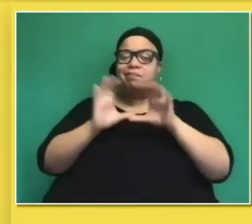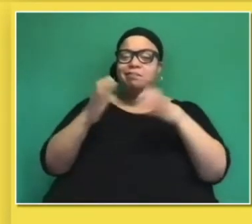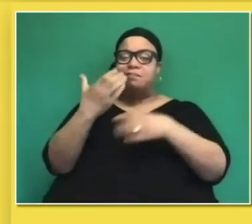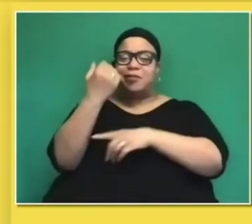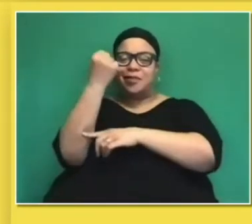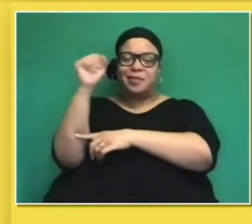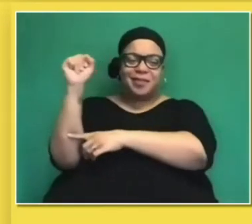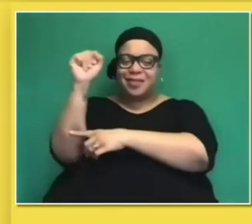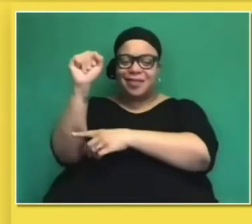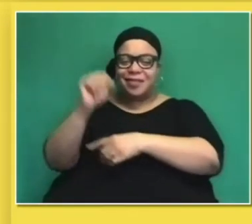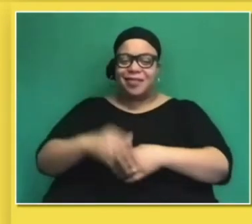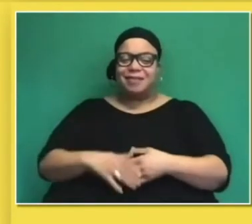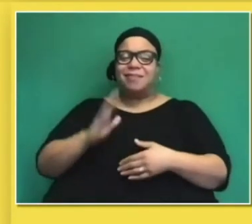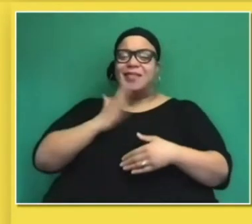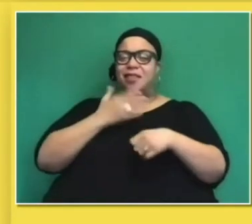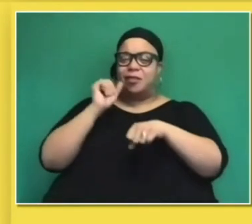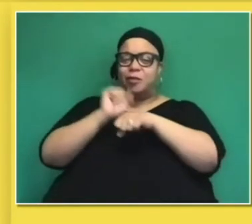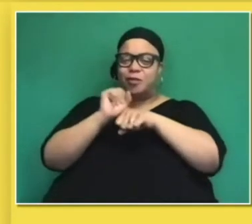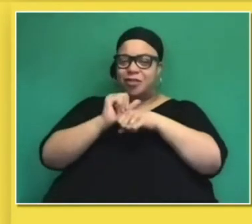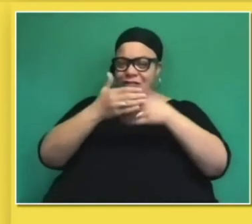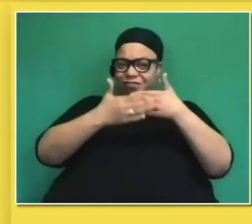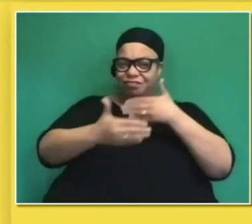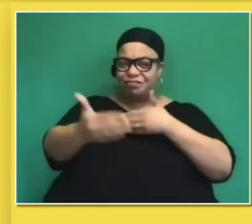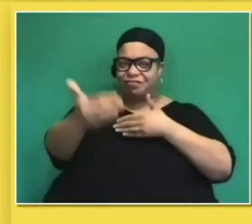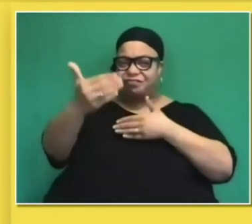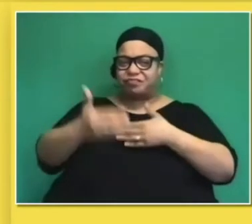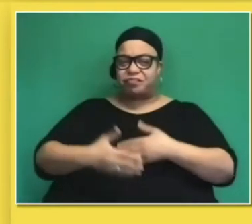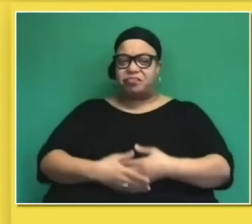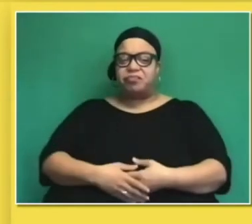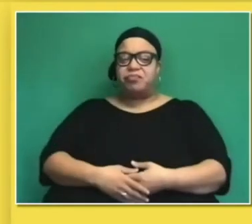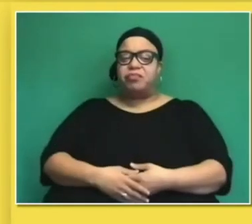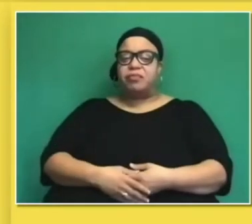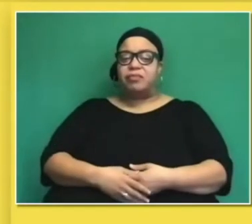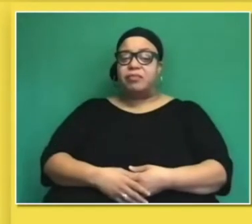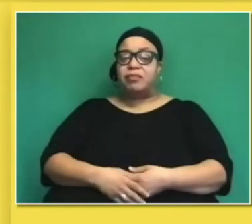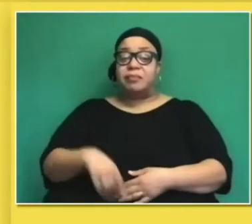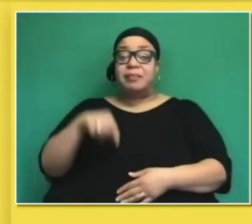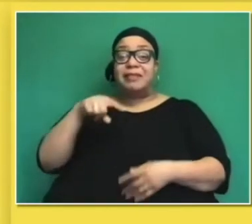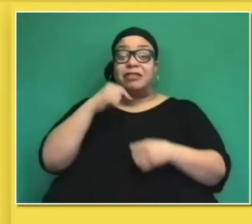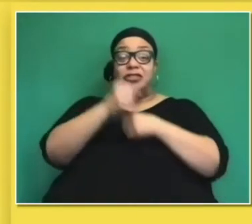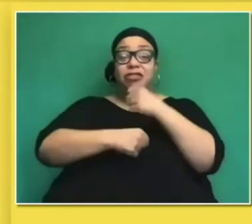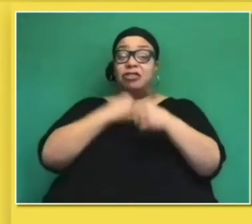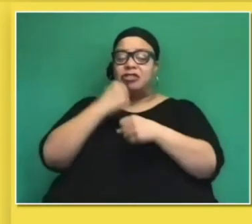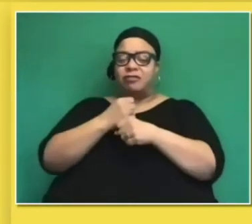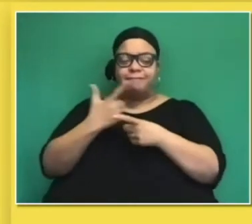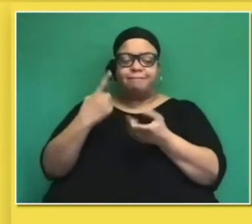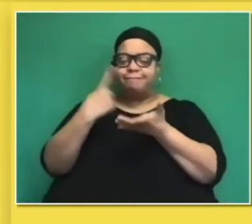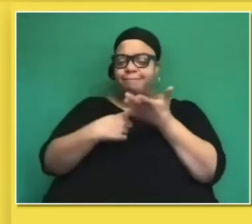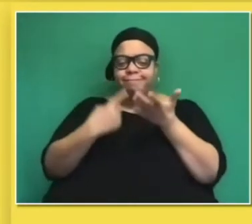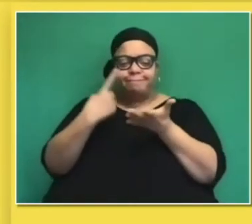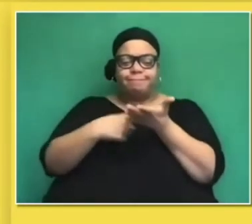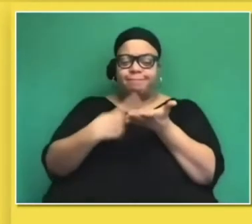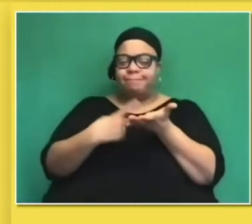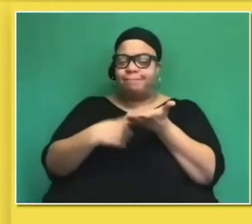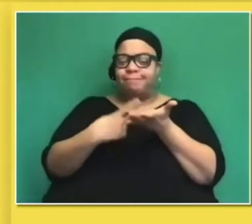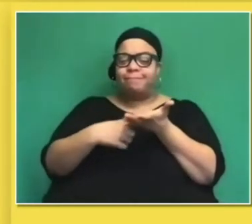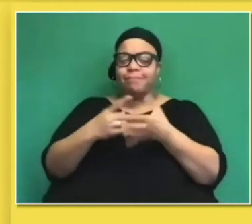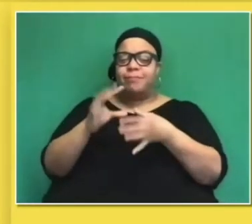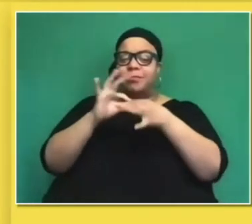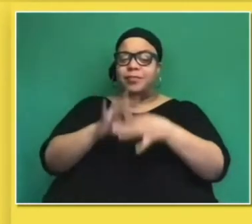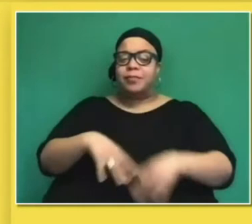Earlier this year, we talked about how Frederick Douglass said in 1857, in the midst of great